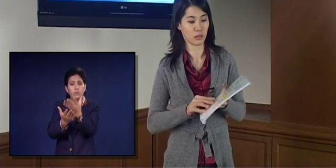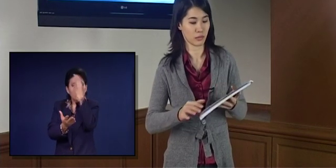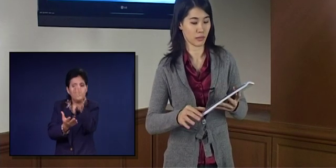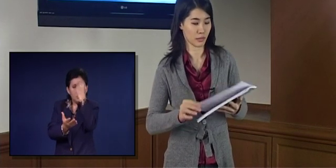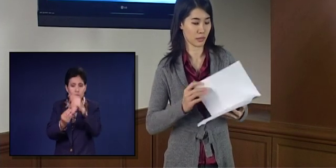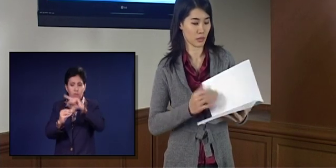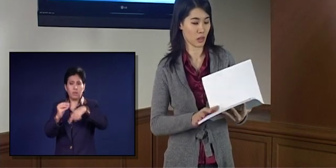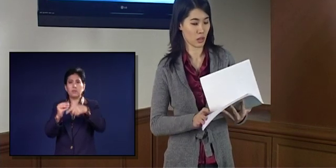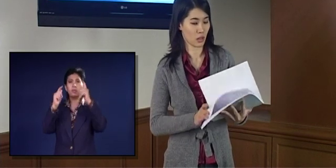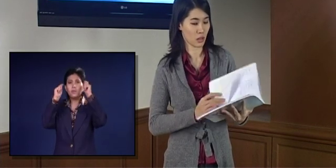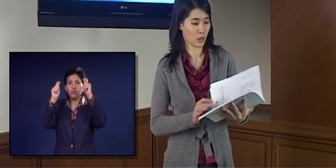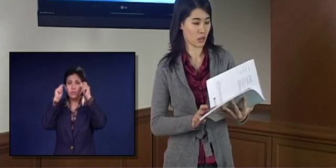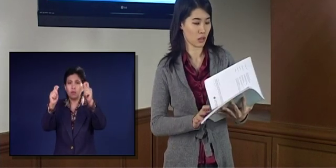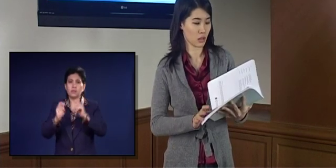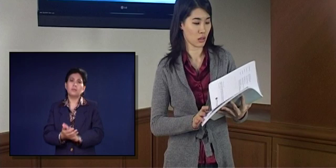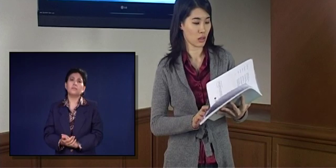tutorial.